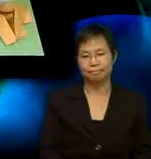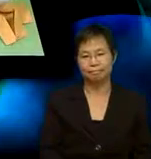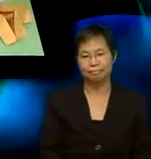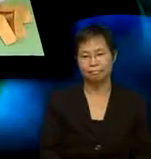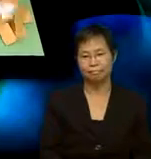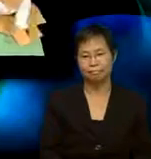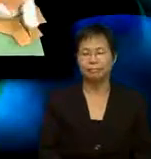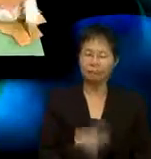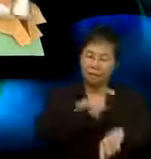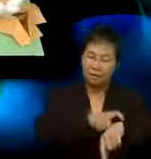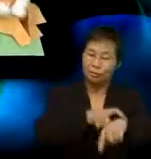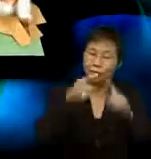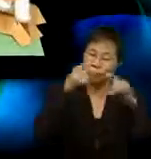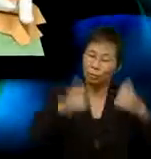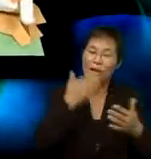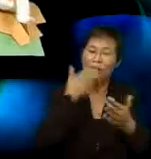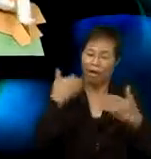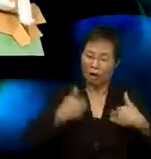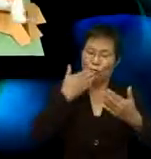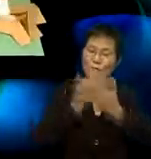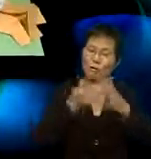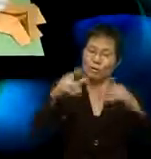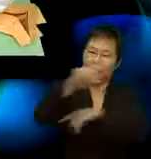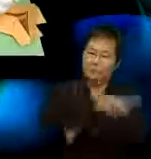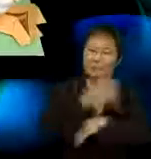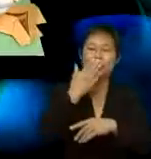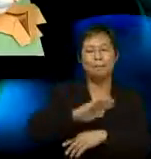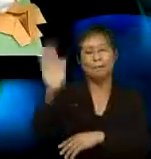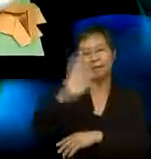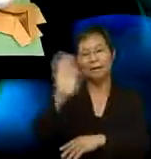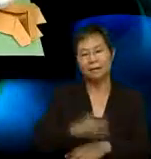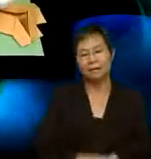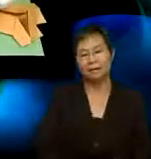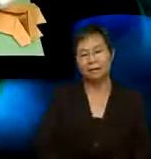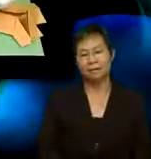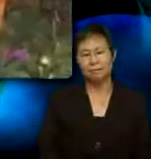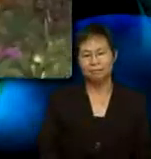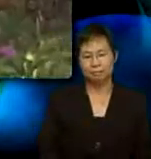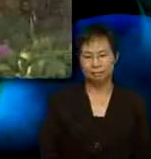So it's time to play. Have a good day. Bye.